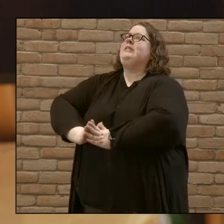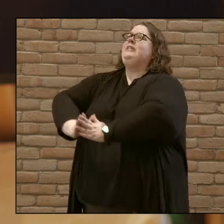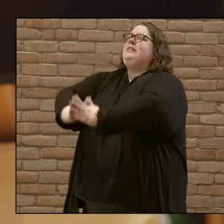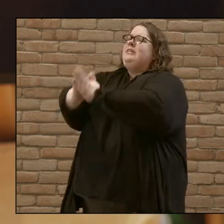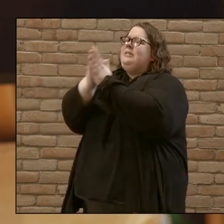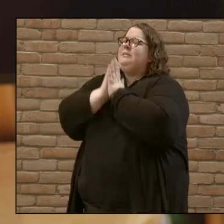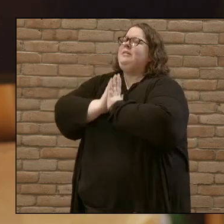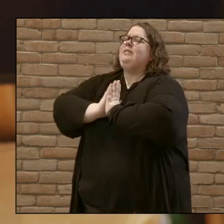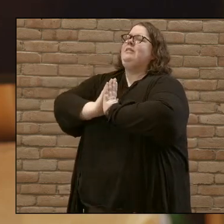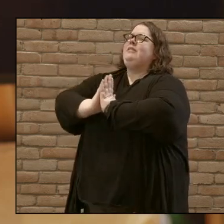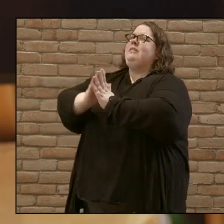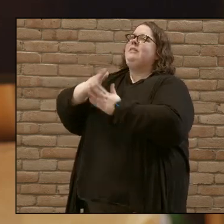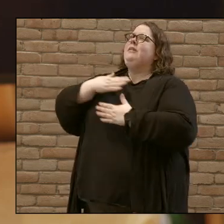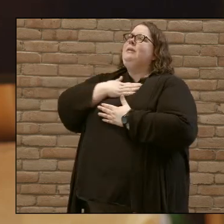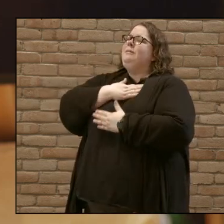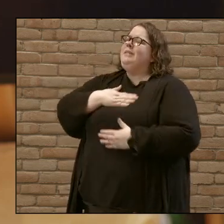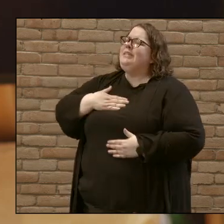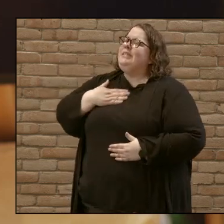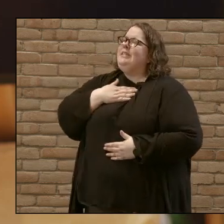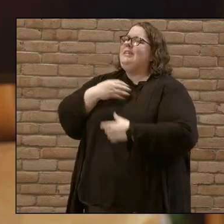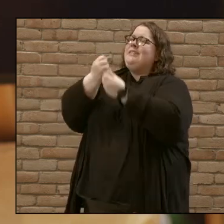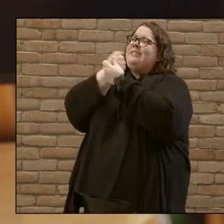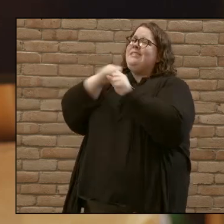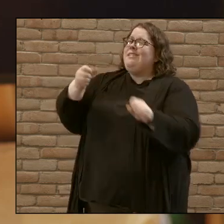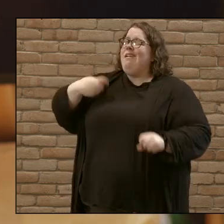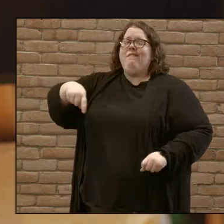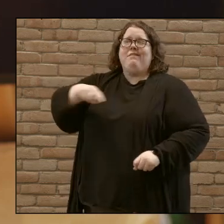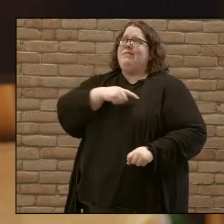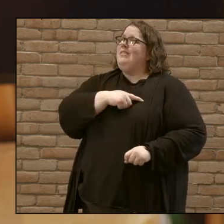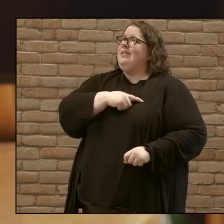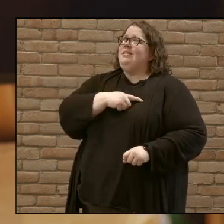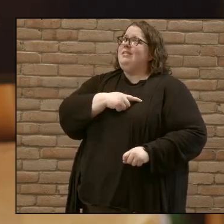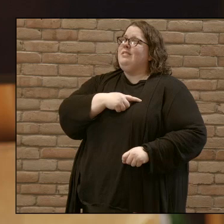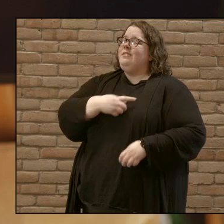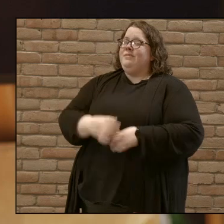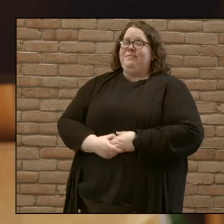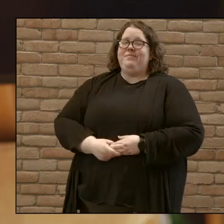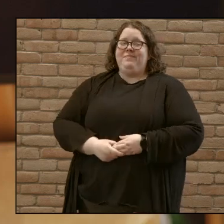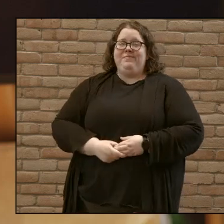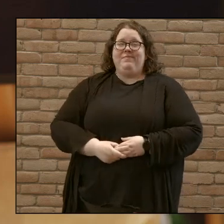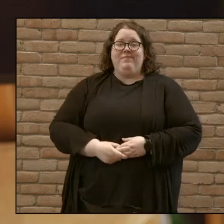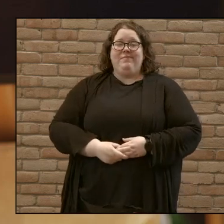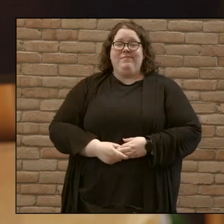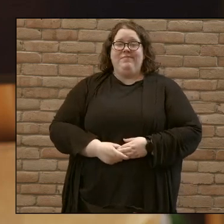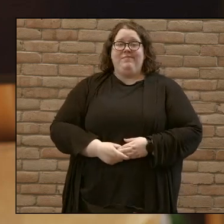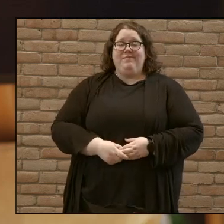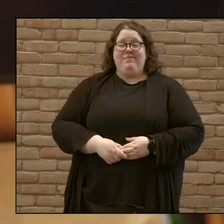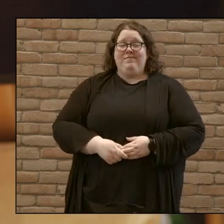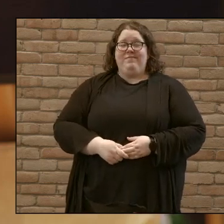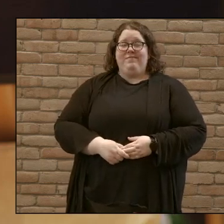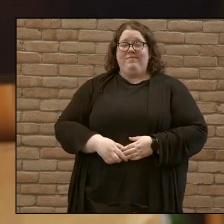begging, please save us. And the people at that time,